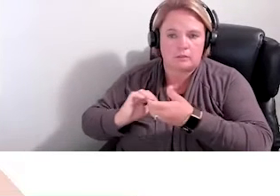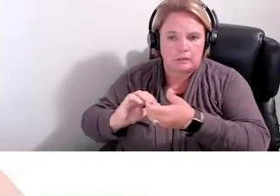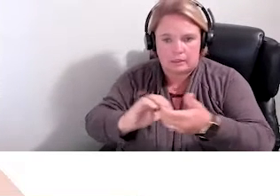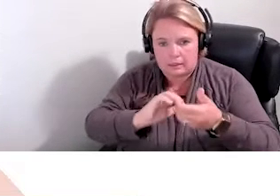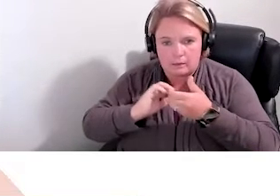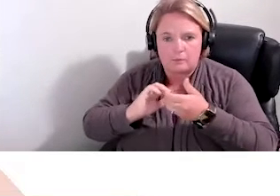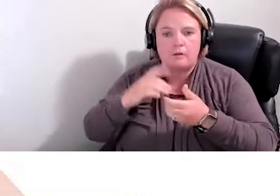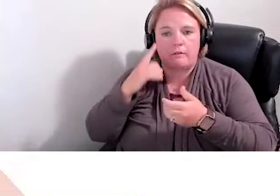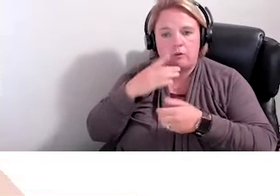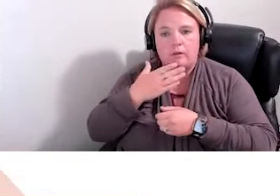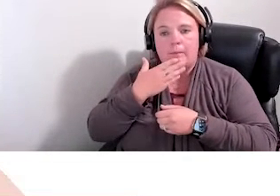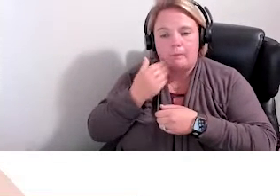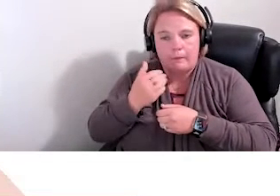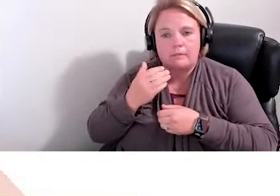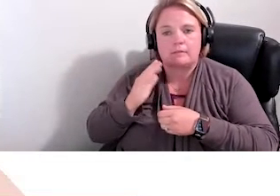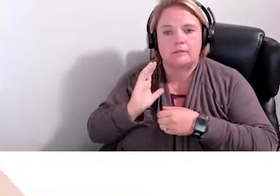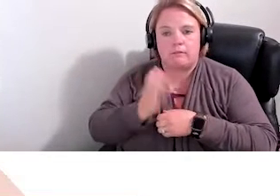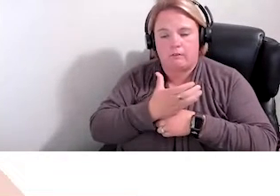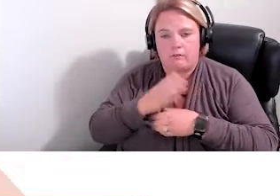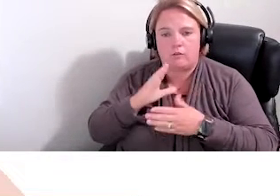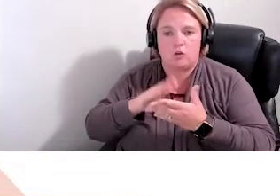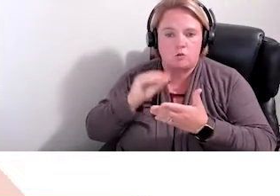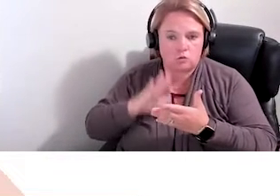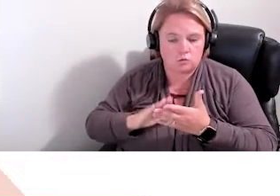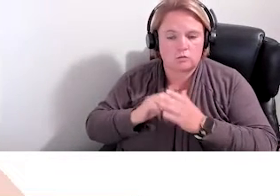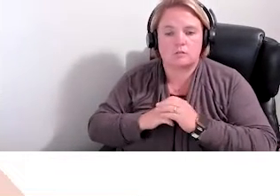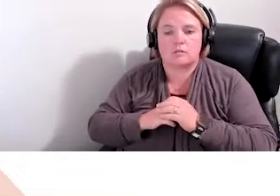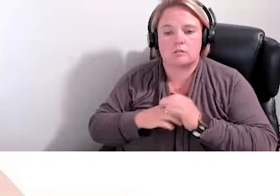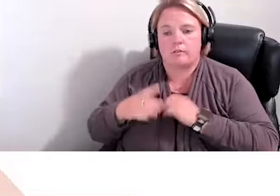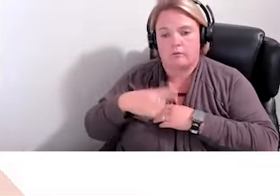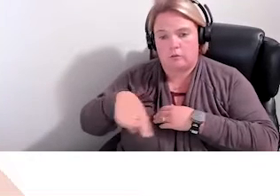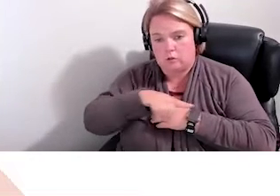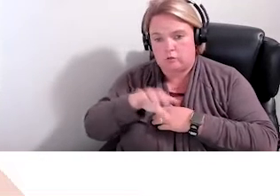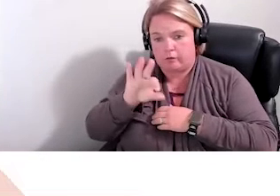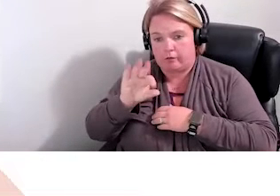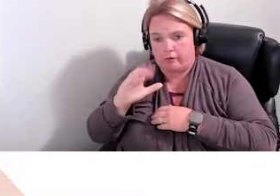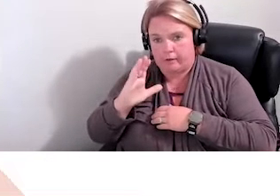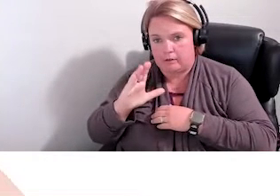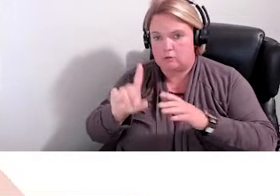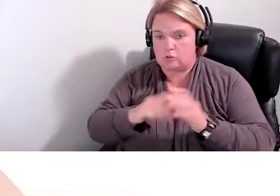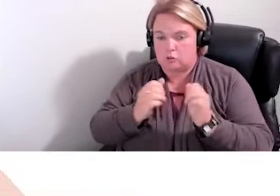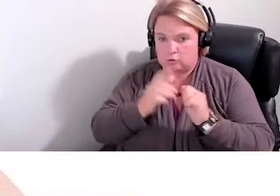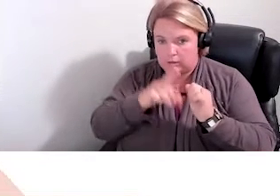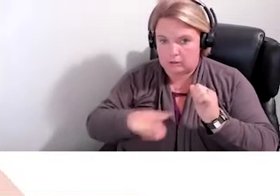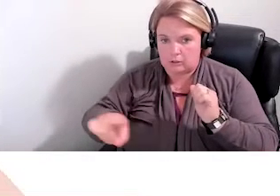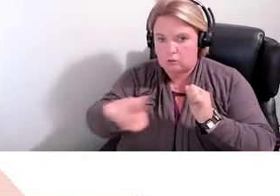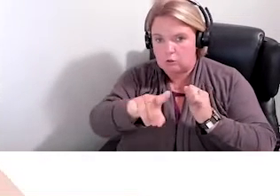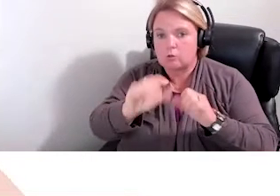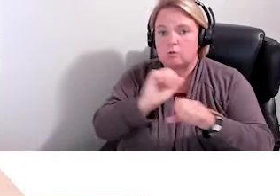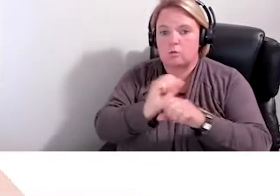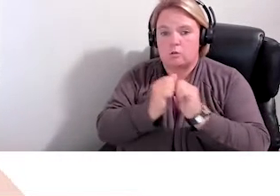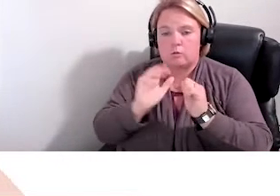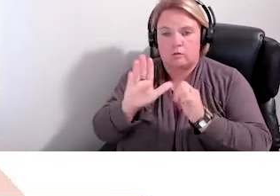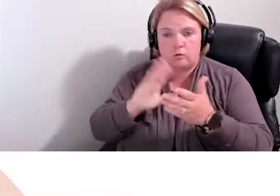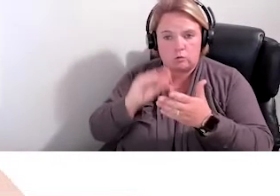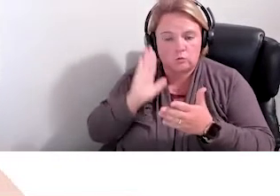students. So for those of us who are instructional faculty with us today, it starts with you and working with your students. And